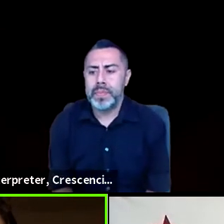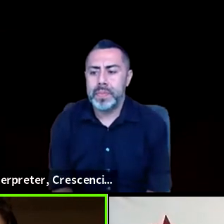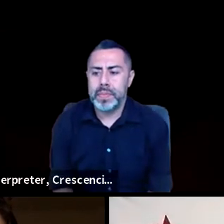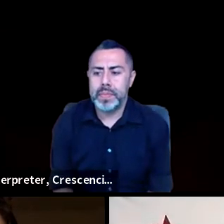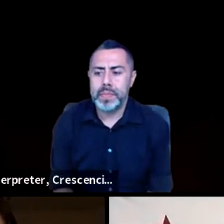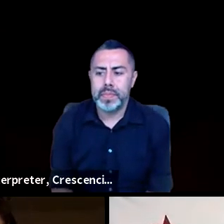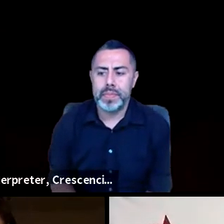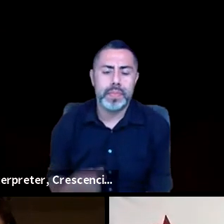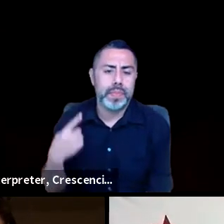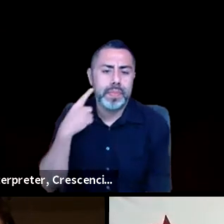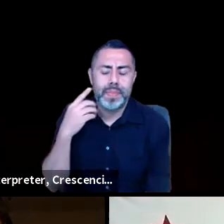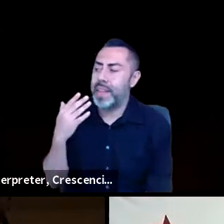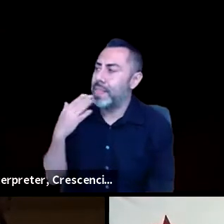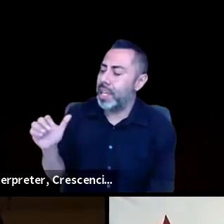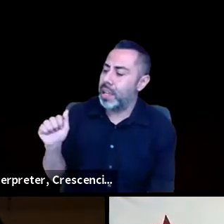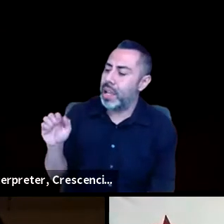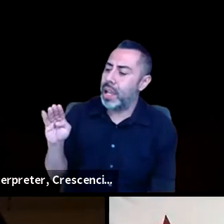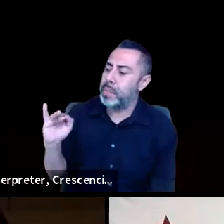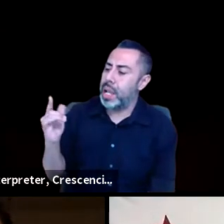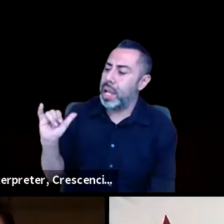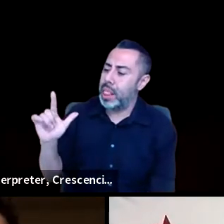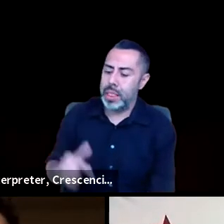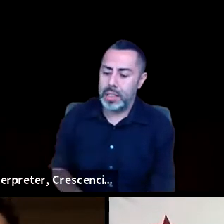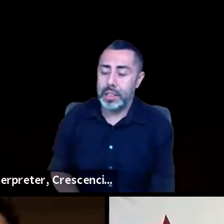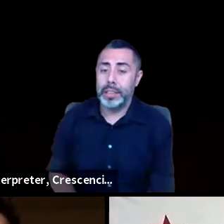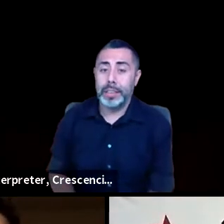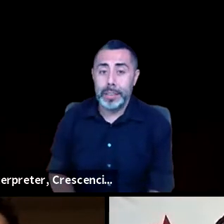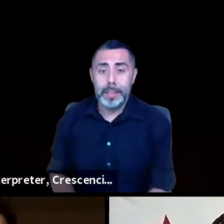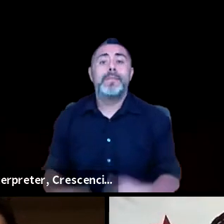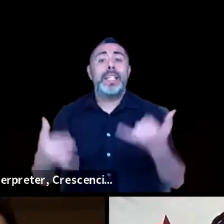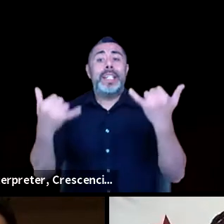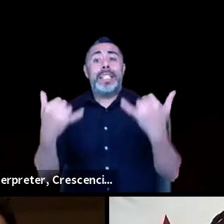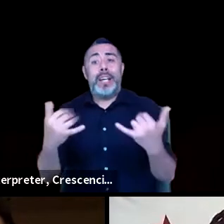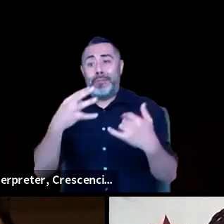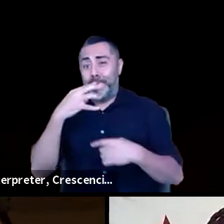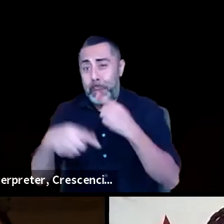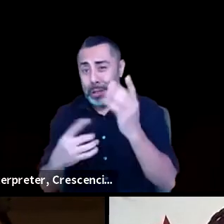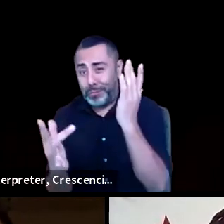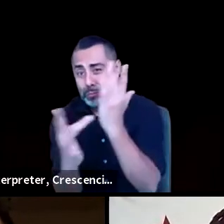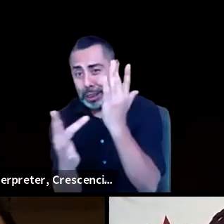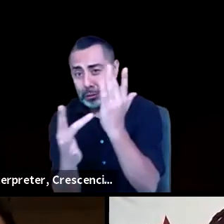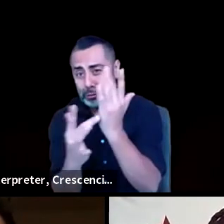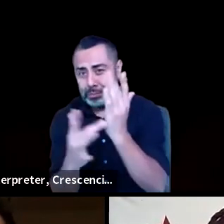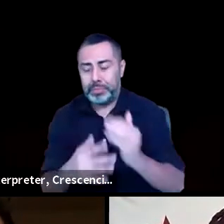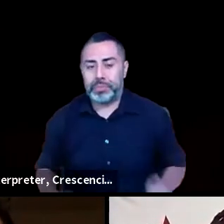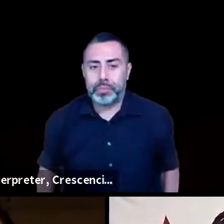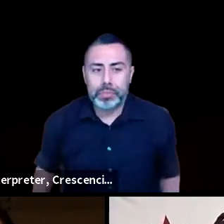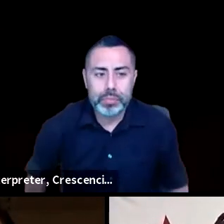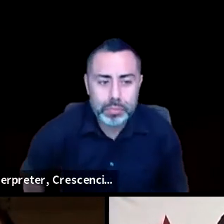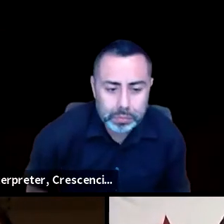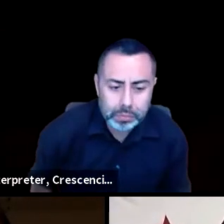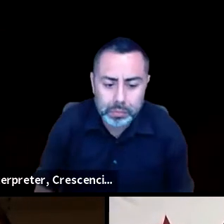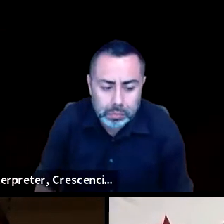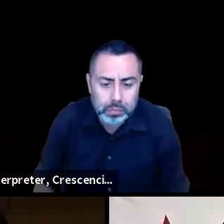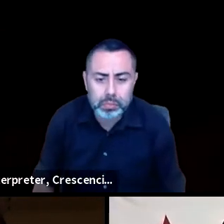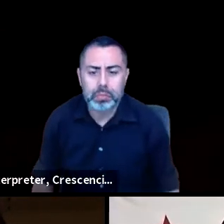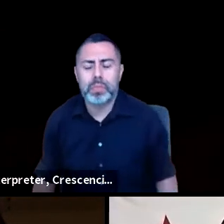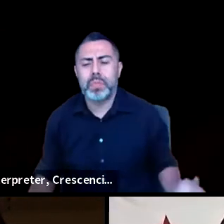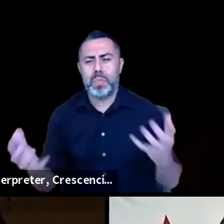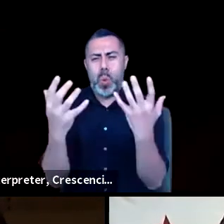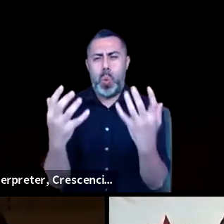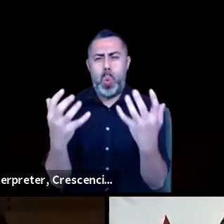Thank you, Abigail. So speaking of technology, we want to address how we can